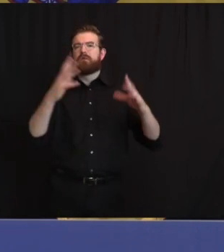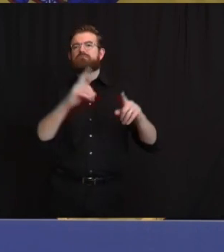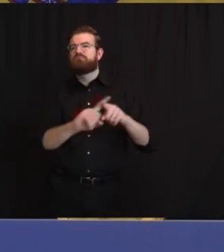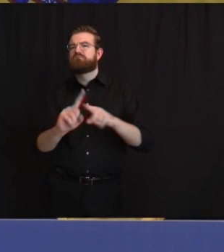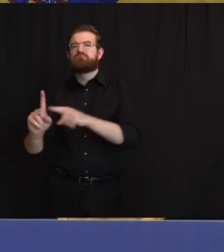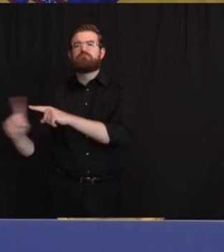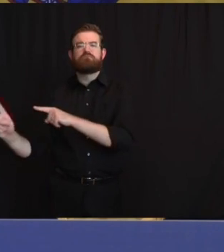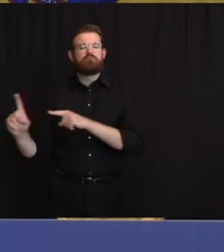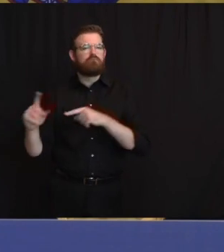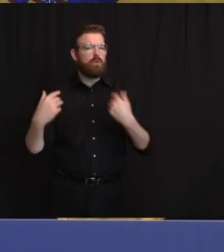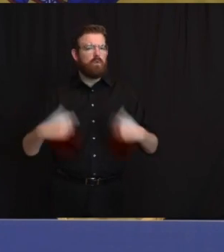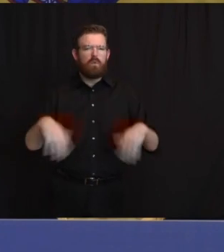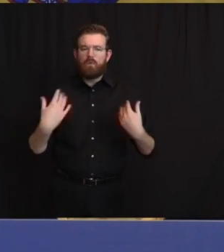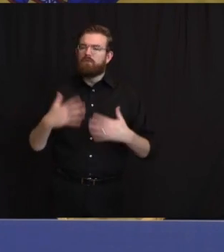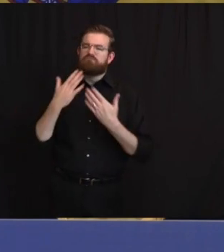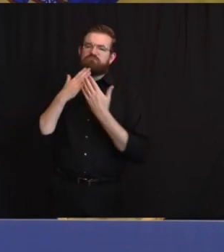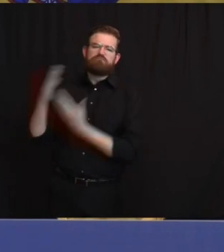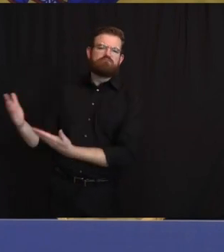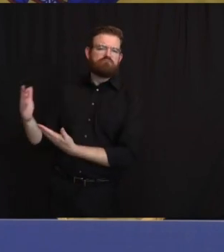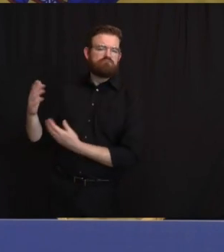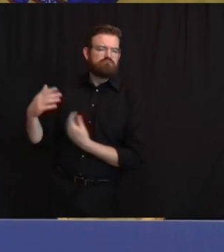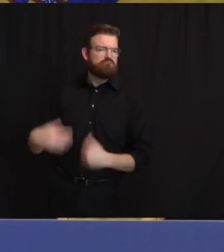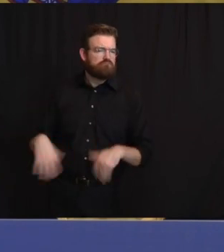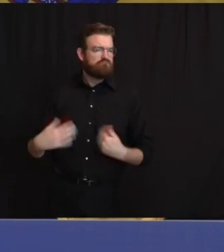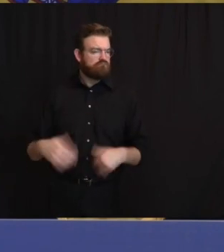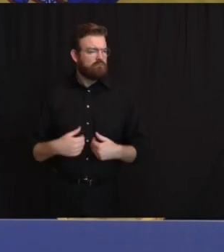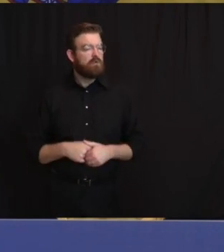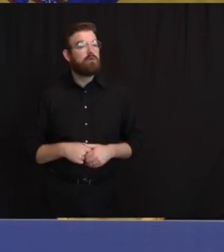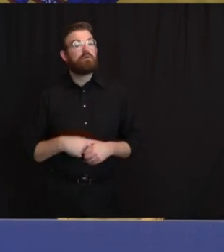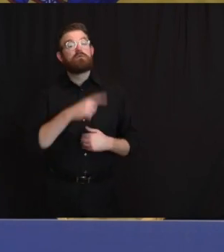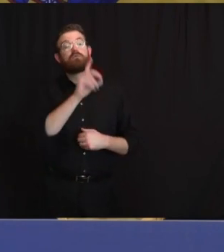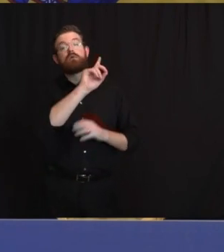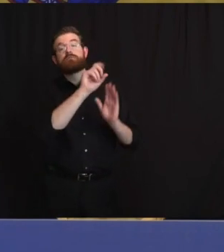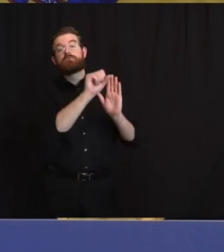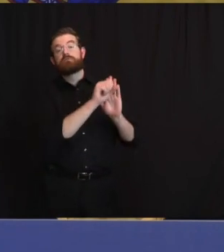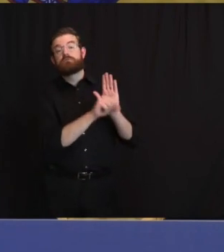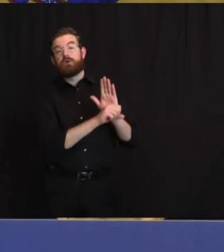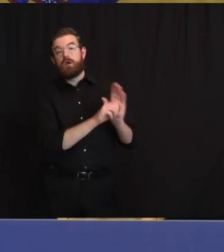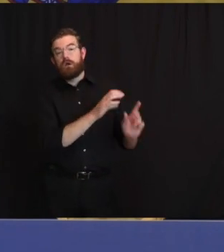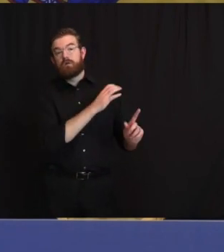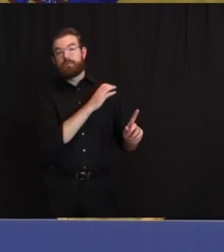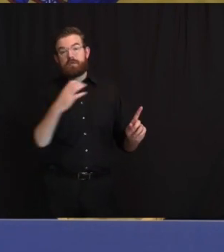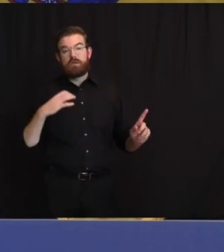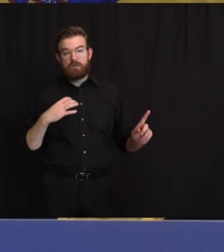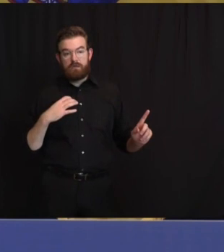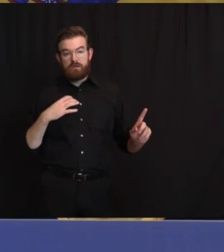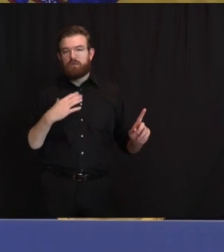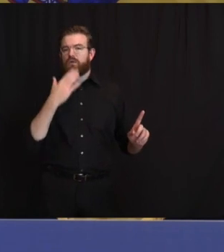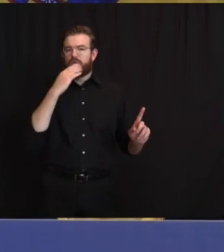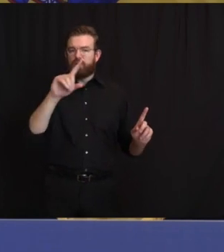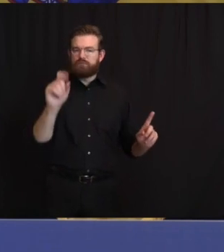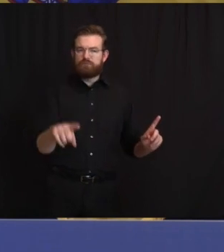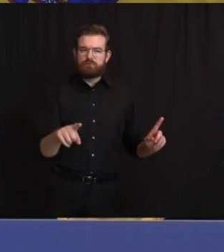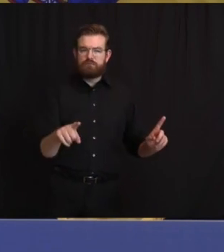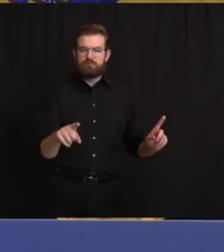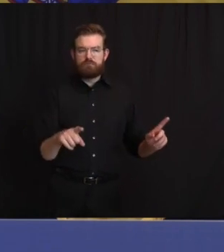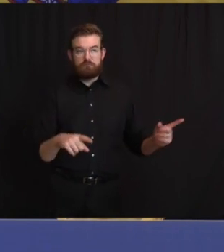asked it before. I'm not sure what the norm is historically, honestly, but